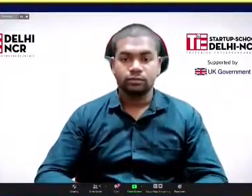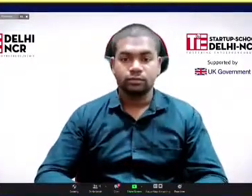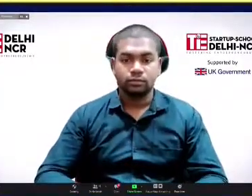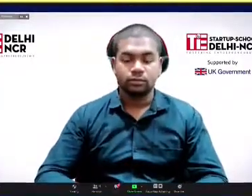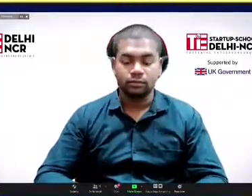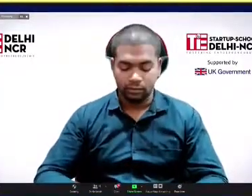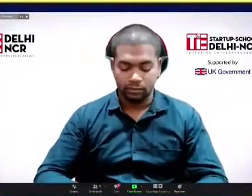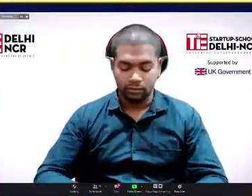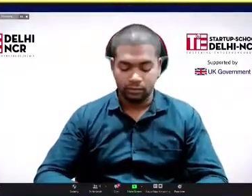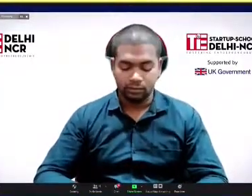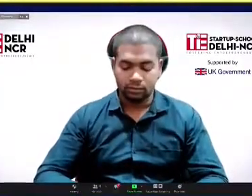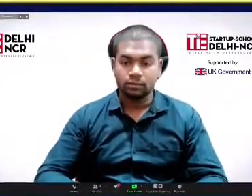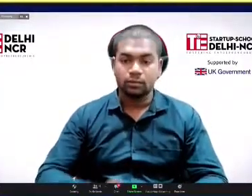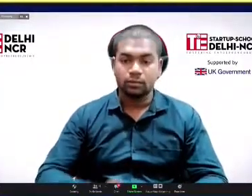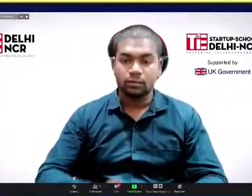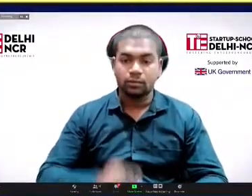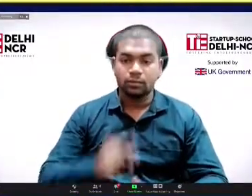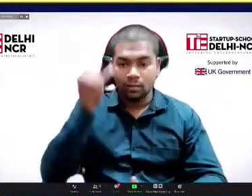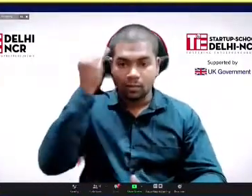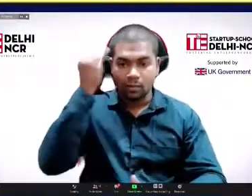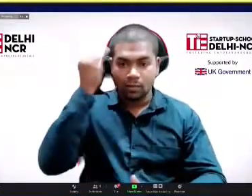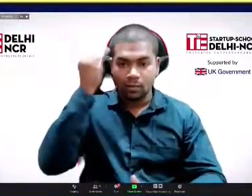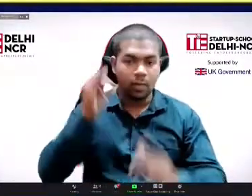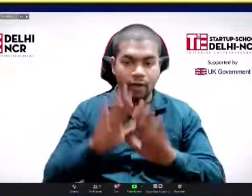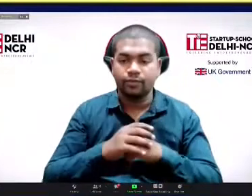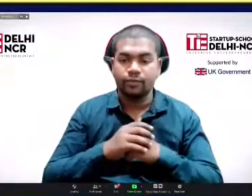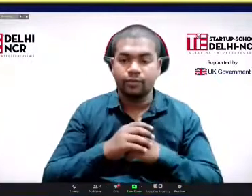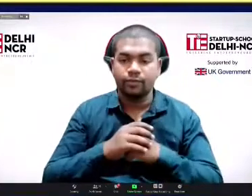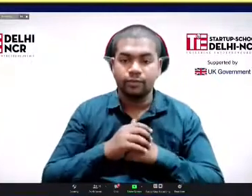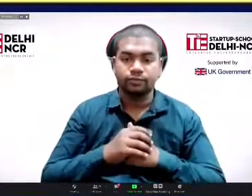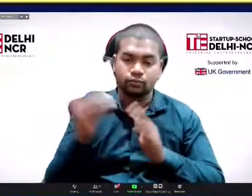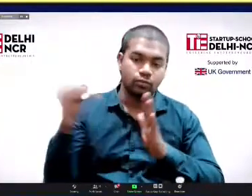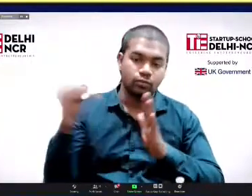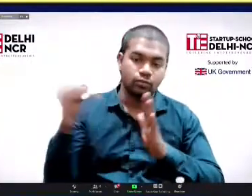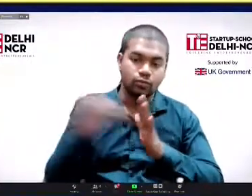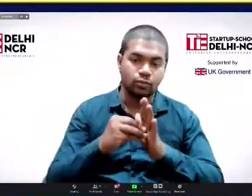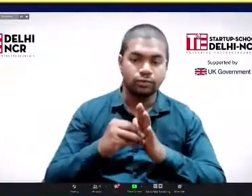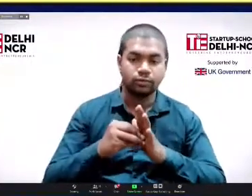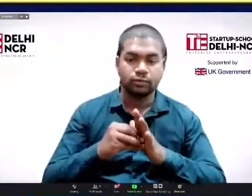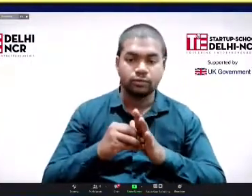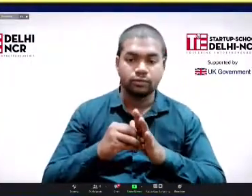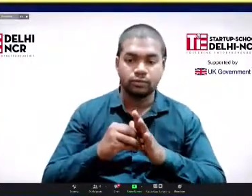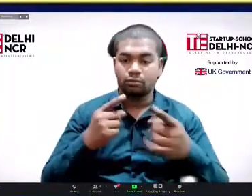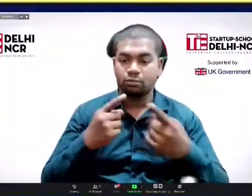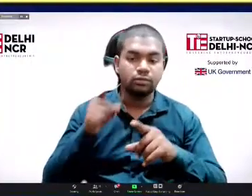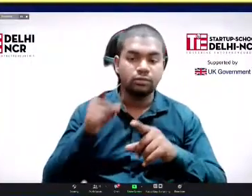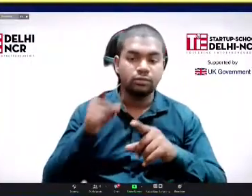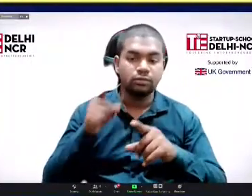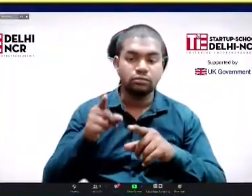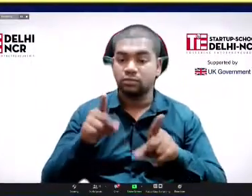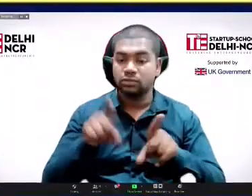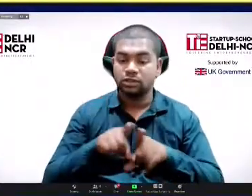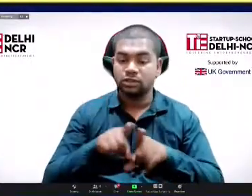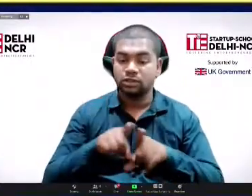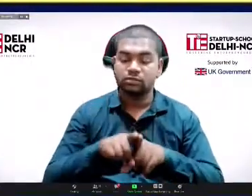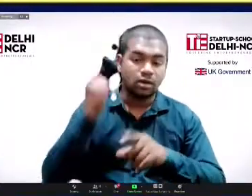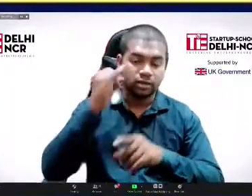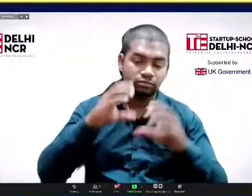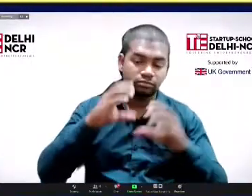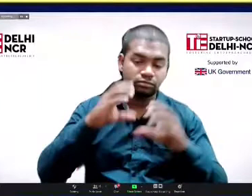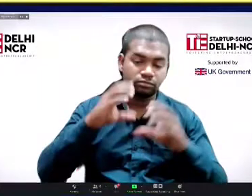course. Now, this idea, we've just about put that idea out there, but then that idea has to be consistent